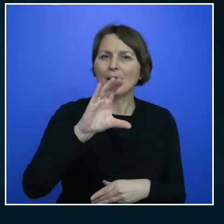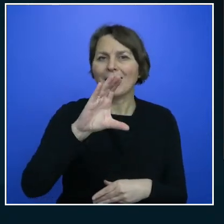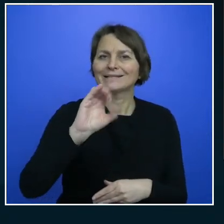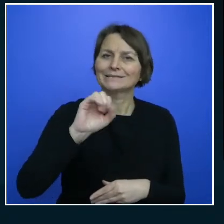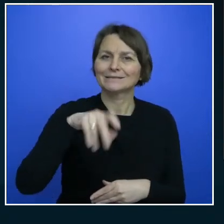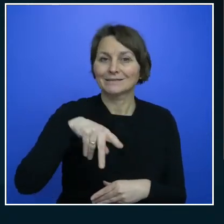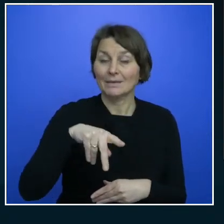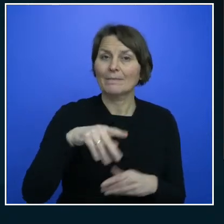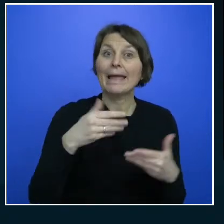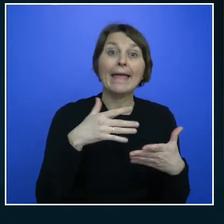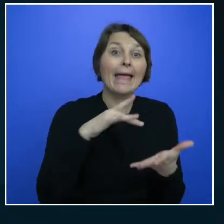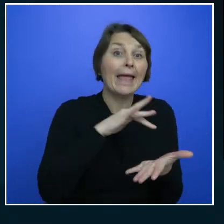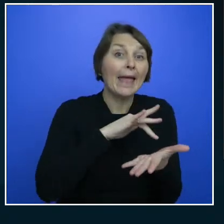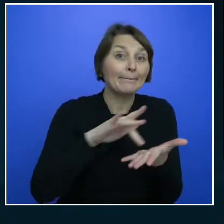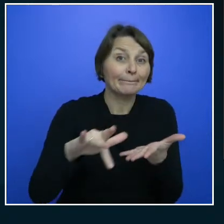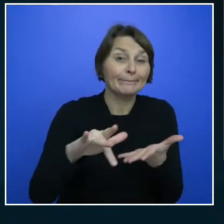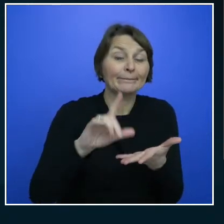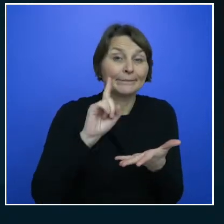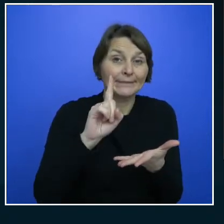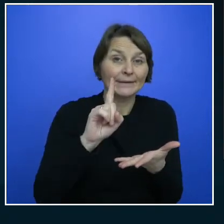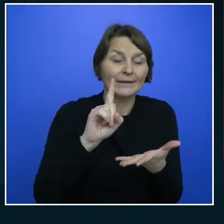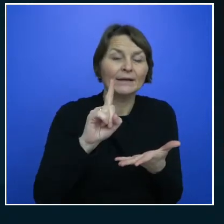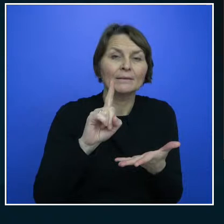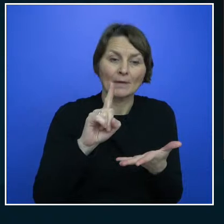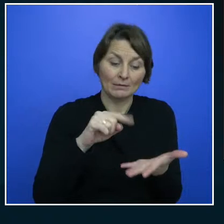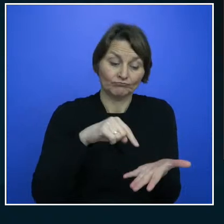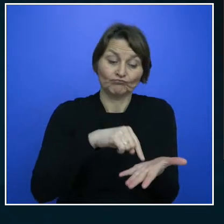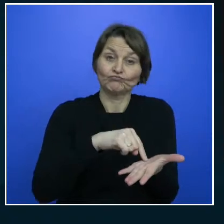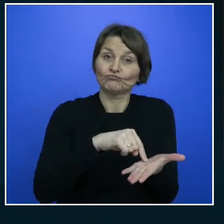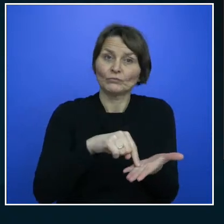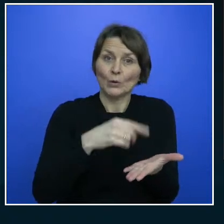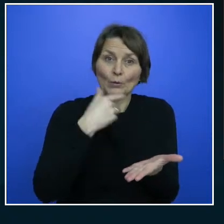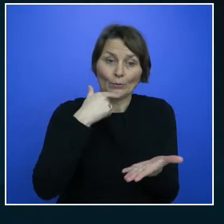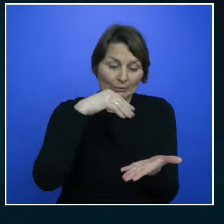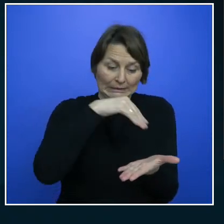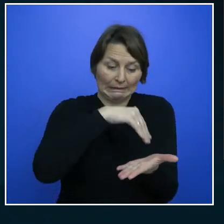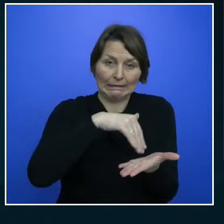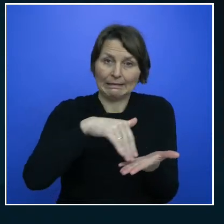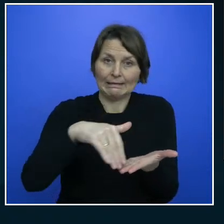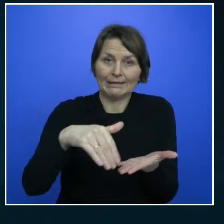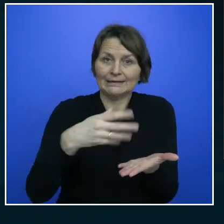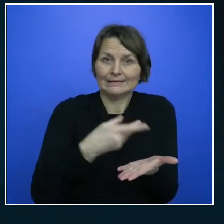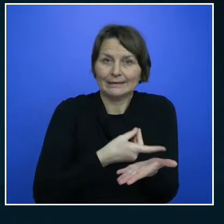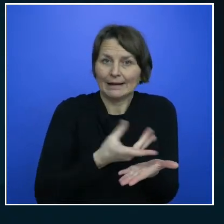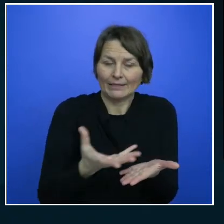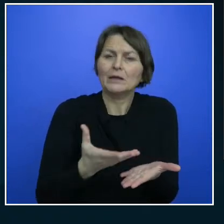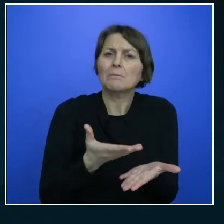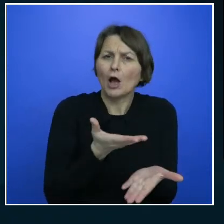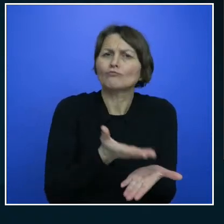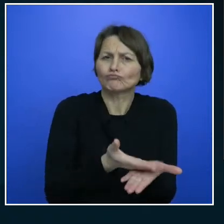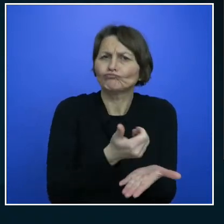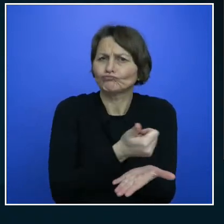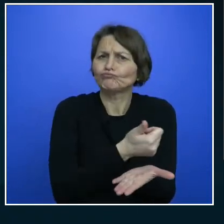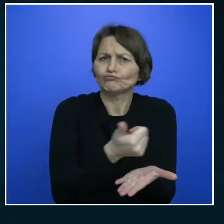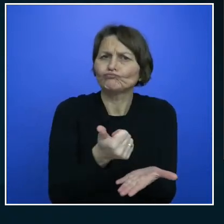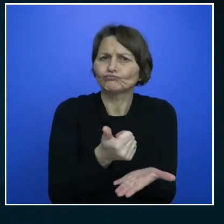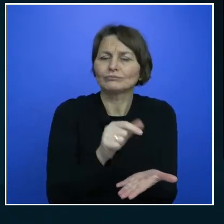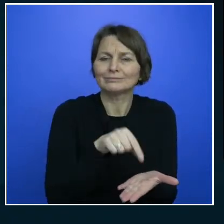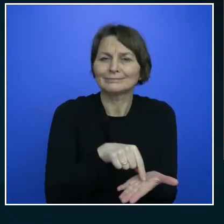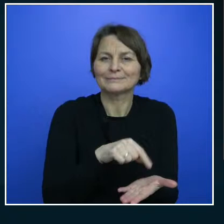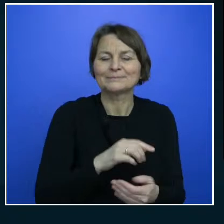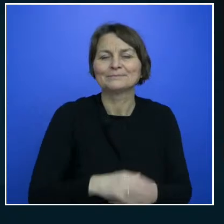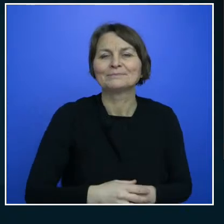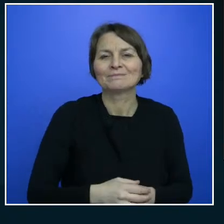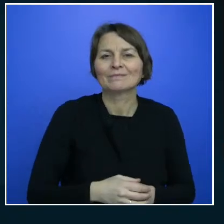a valid Bicep file, although it doesn't contain any content. It's a valid Bicep file, and we'll show you. So I'll just put in the